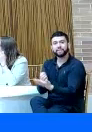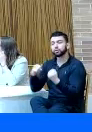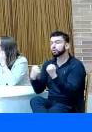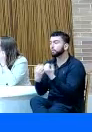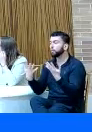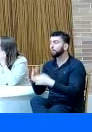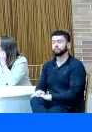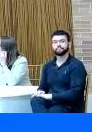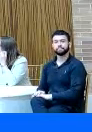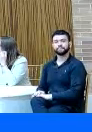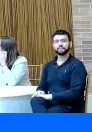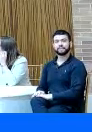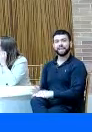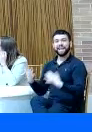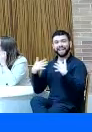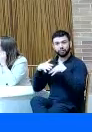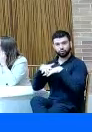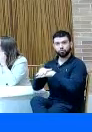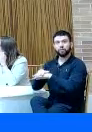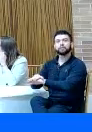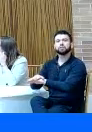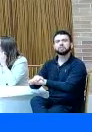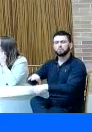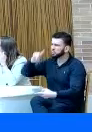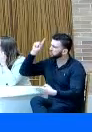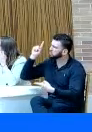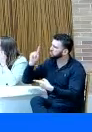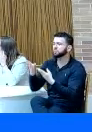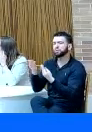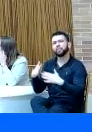that integration undermine property